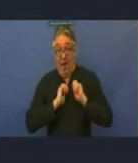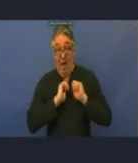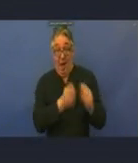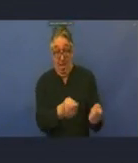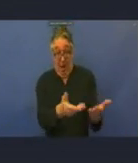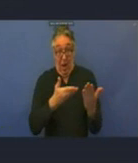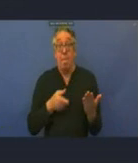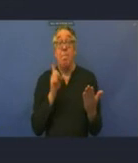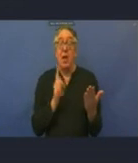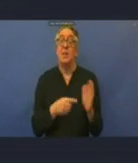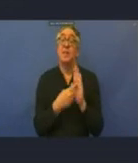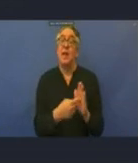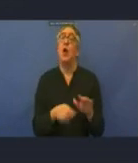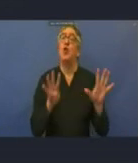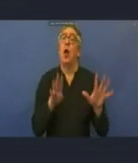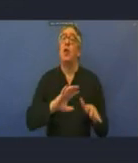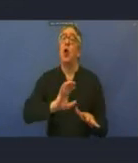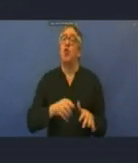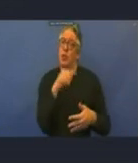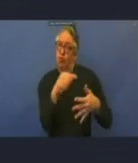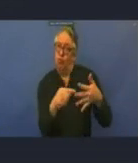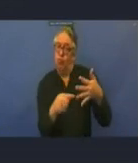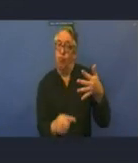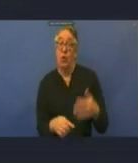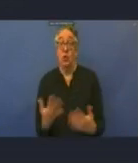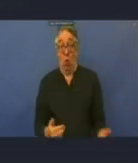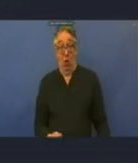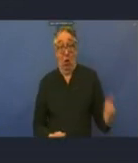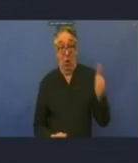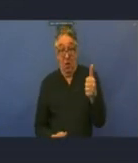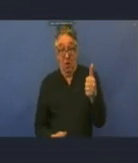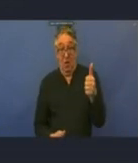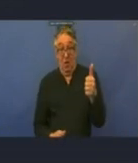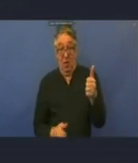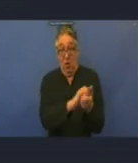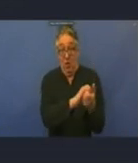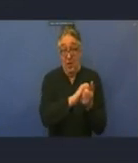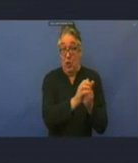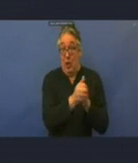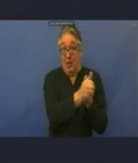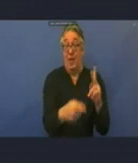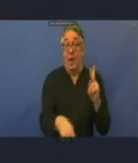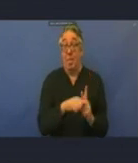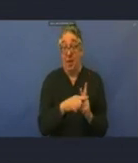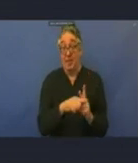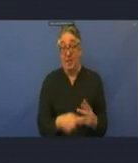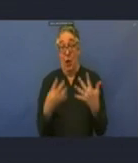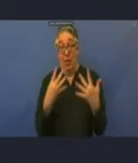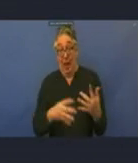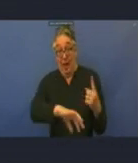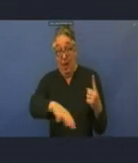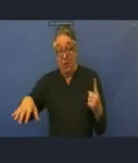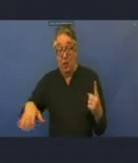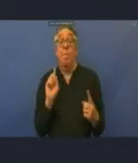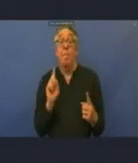Overall, these 10 organizations, the applicant and the 9 participating organizations, must come from 10 different countries. And